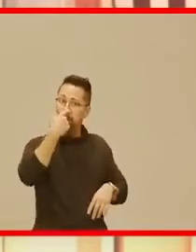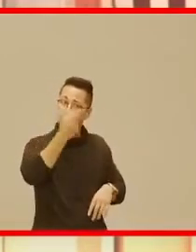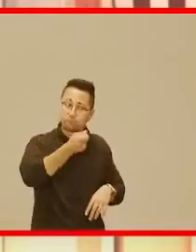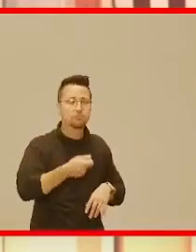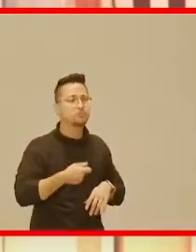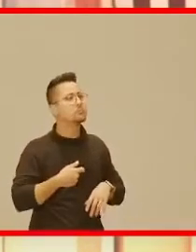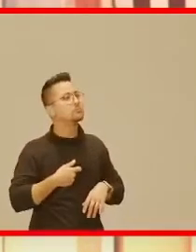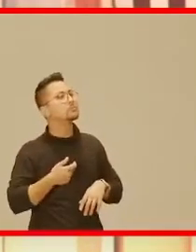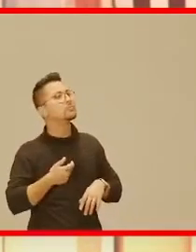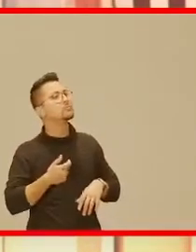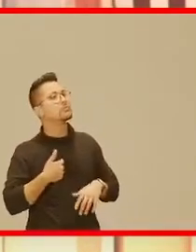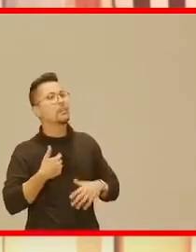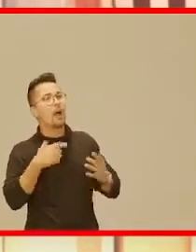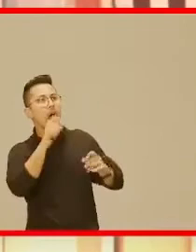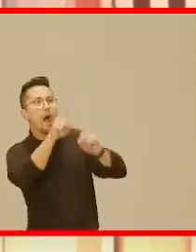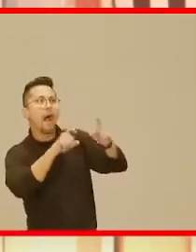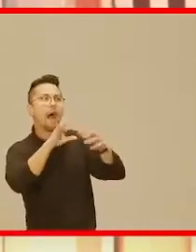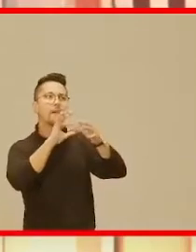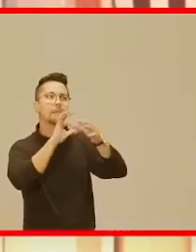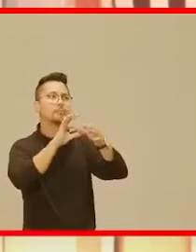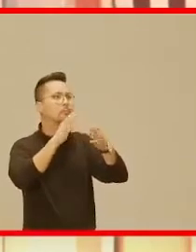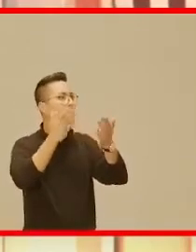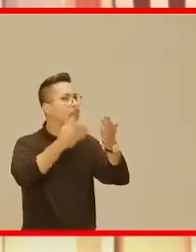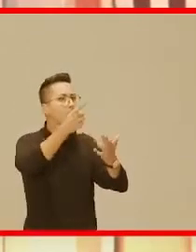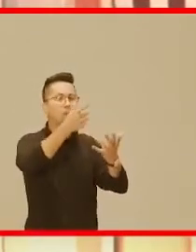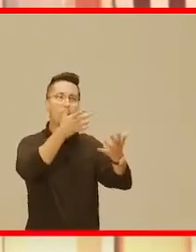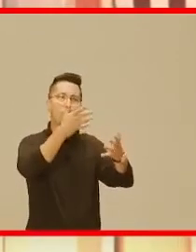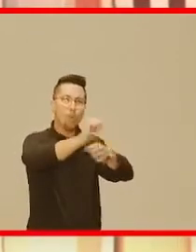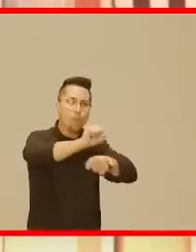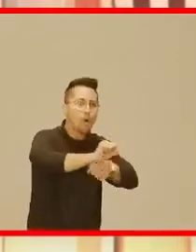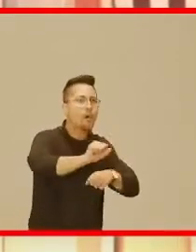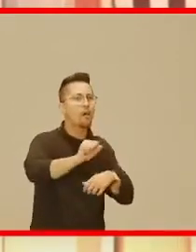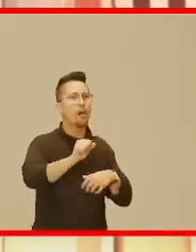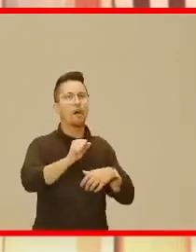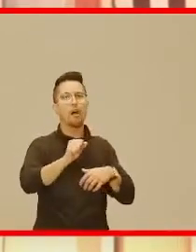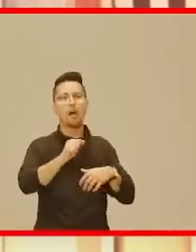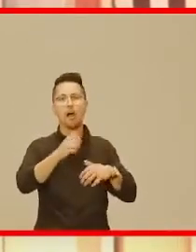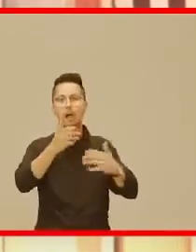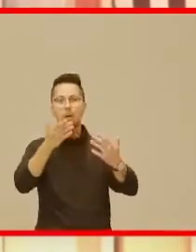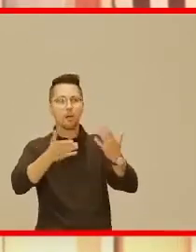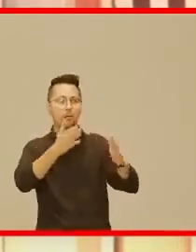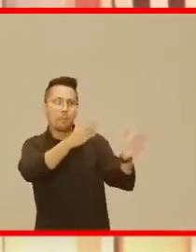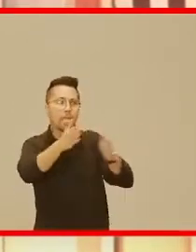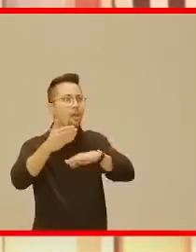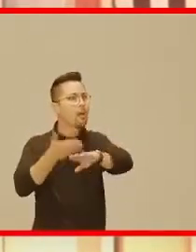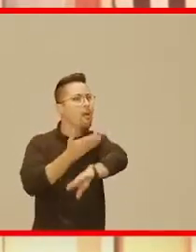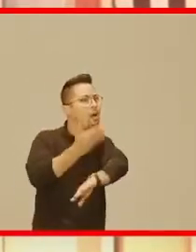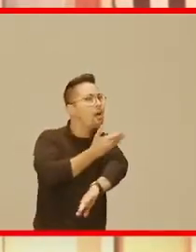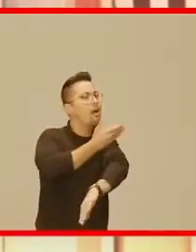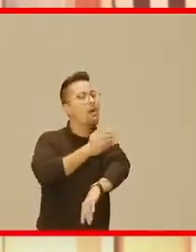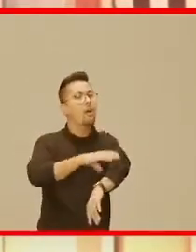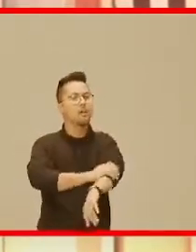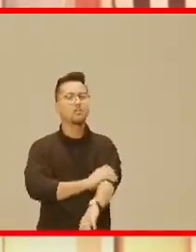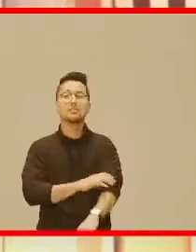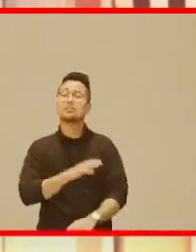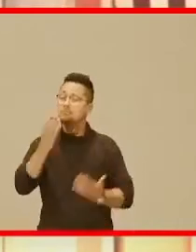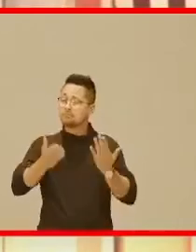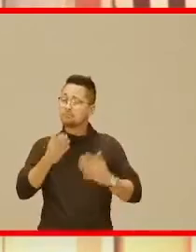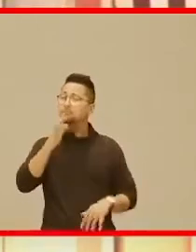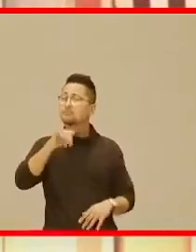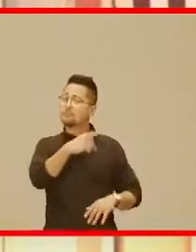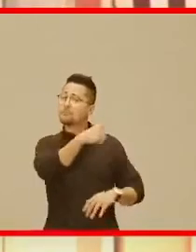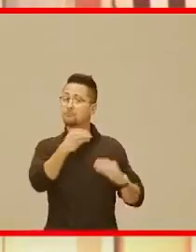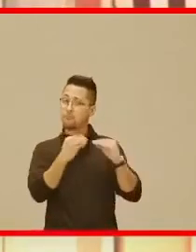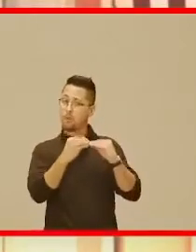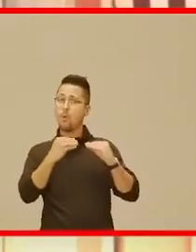it, maybe what you're working on with it, what are the issues that you hear are coming up. And that's really an issue that is almost more appropriate for the